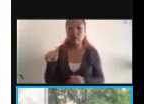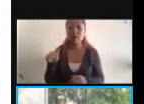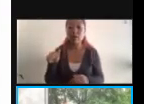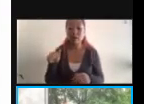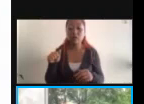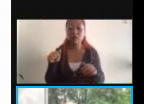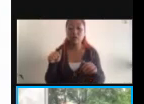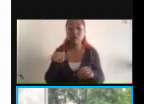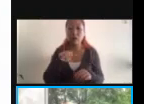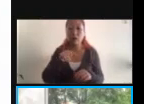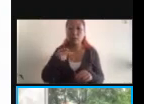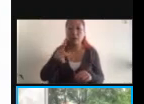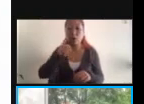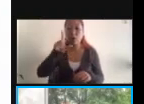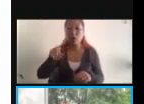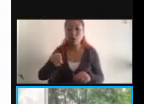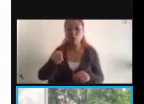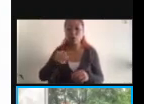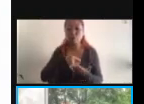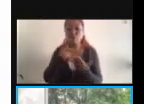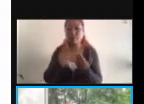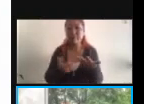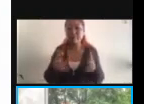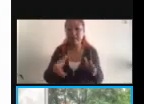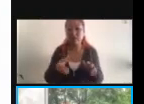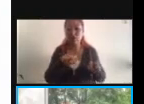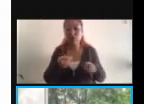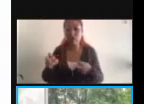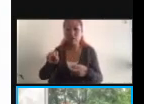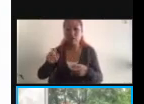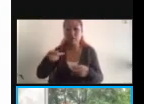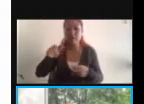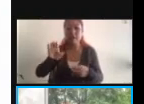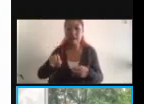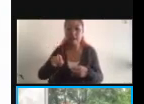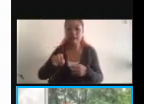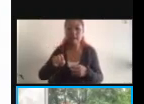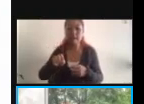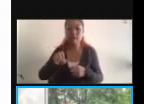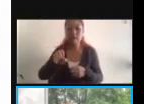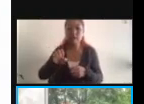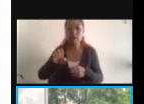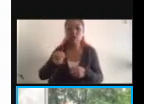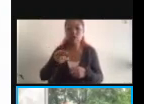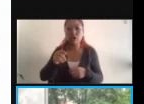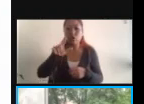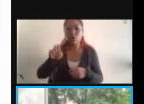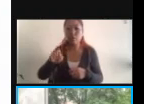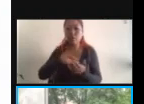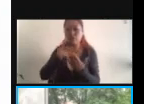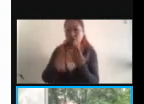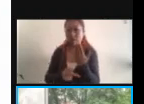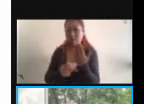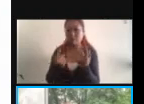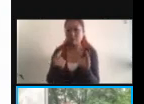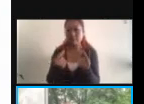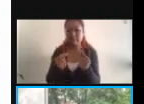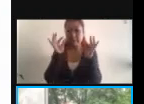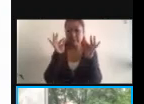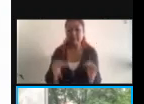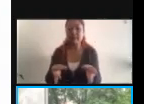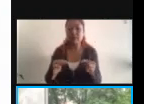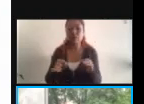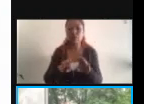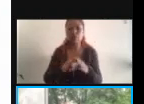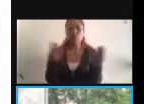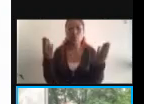program switched into the space shuttle program, one thing they decided to do was open up the